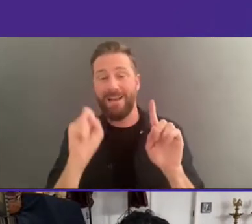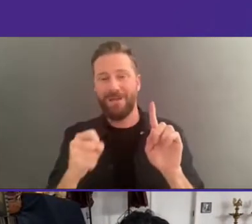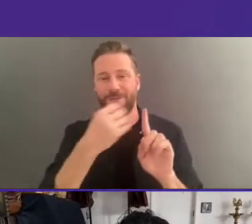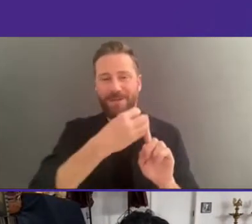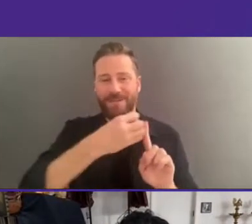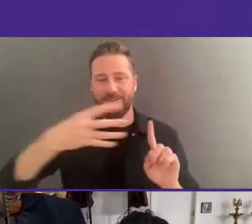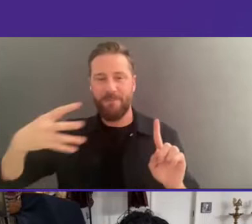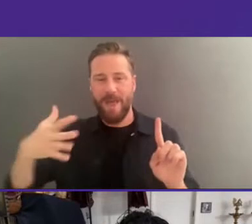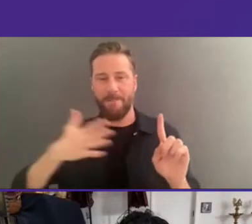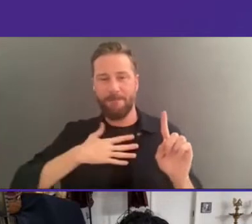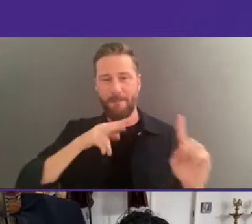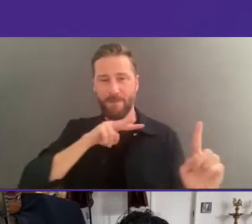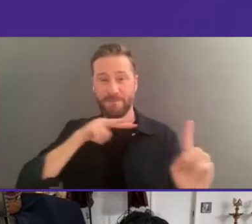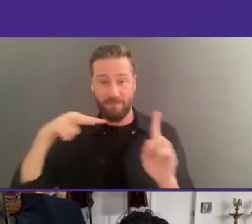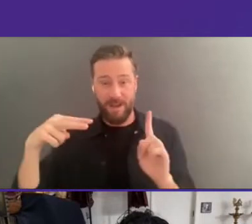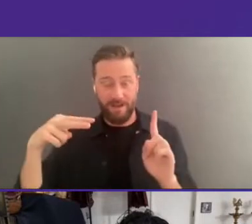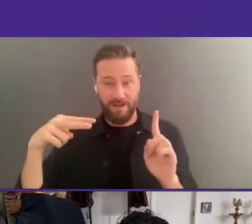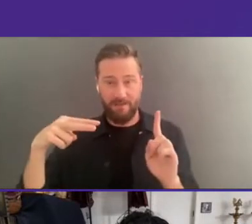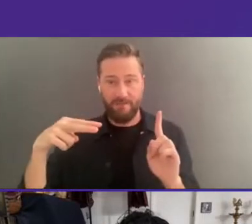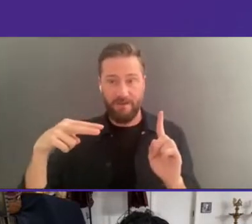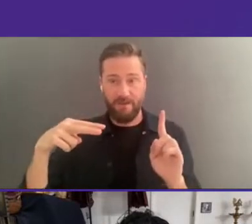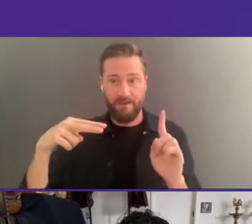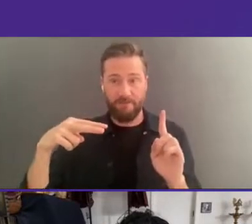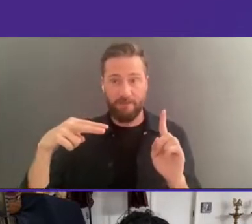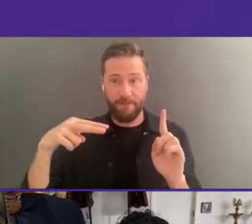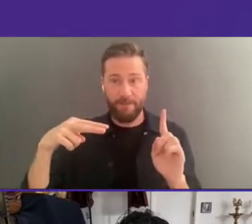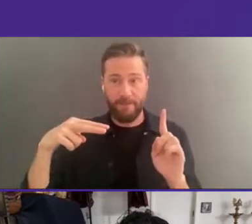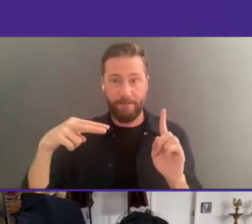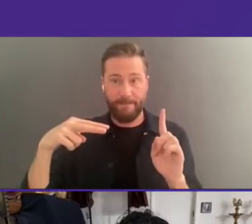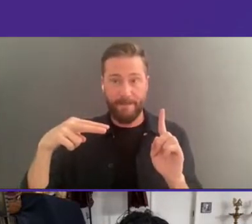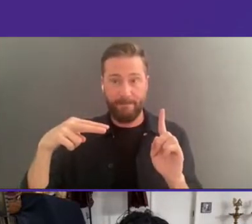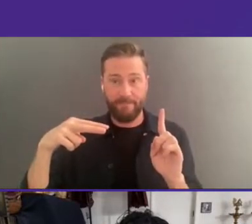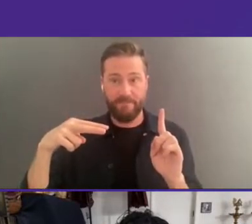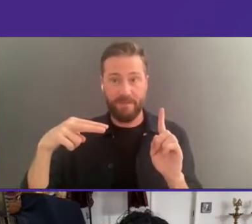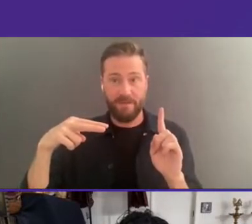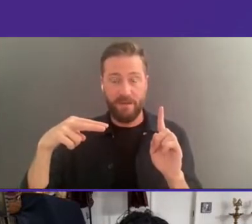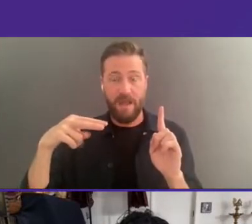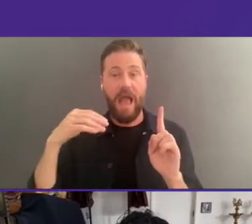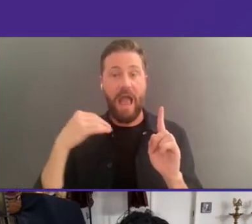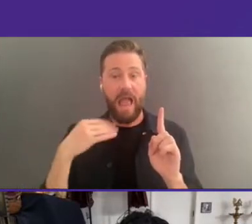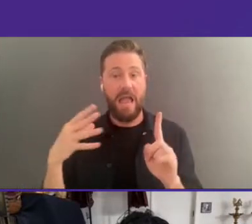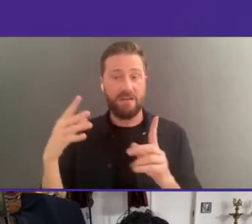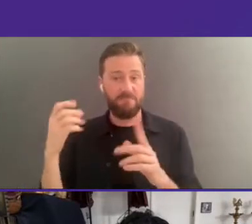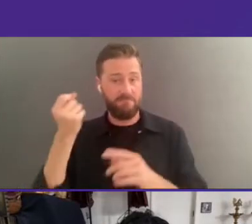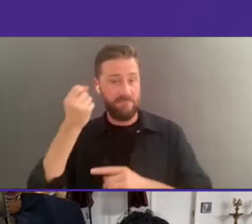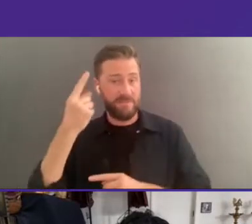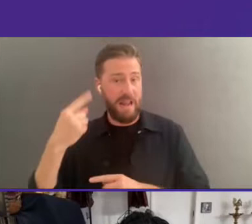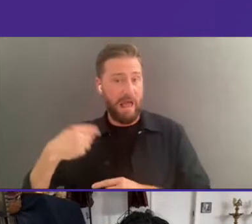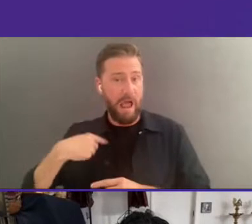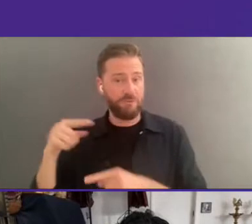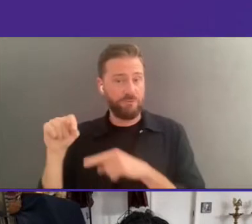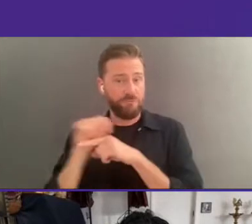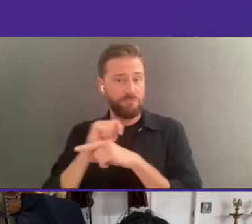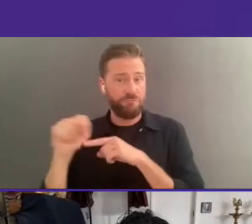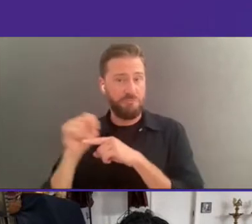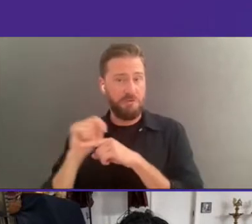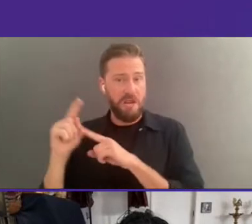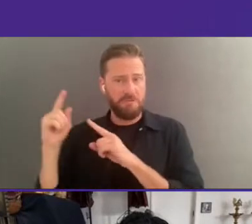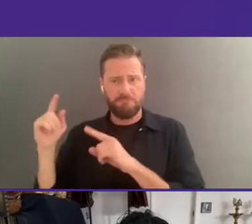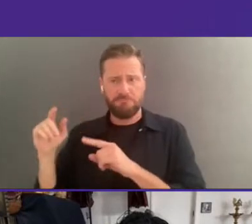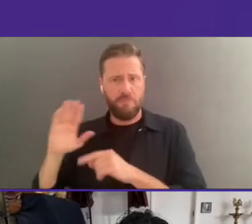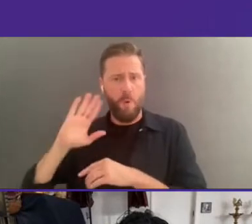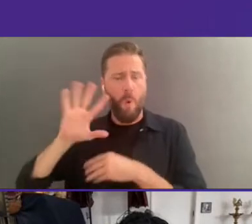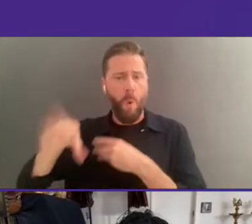doing so, my academic study helped. And training from childhood to my frequent trips